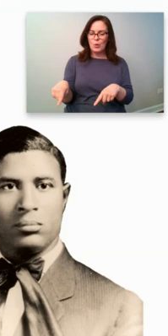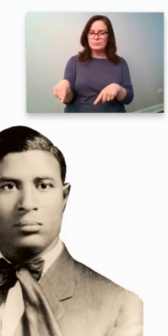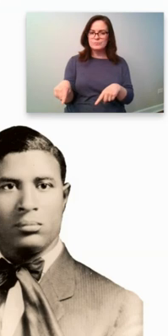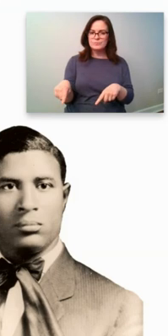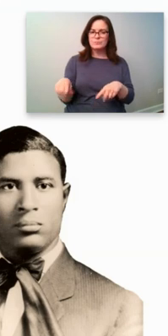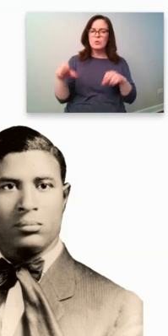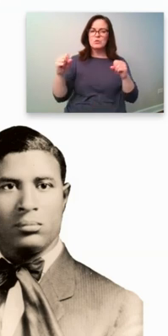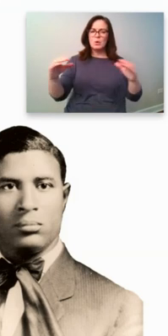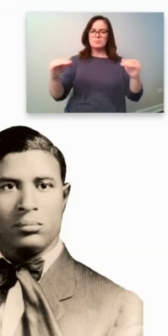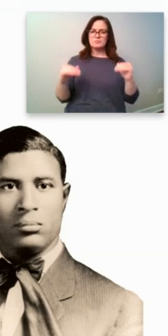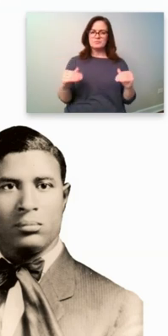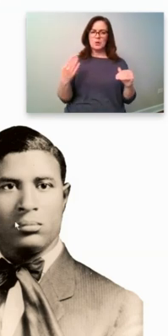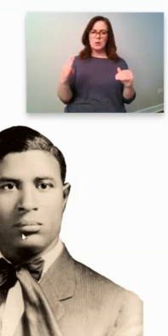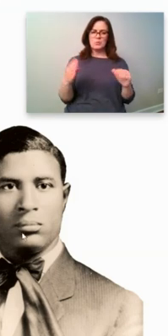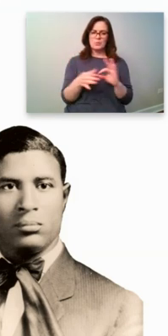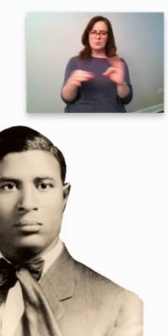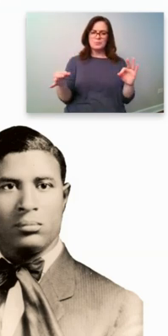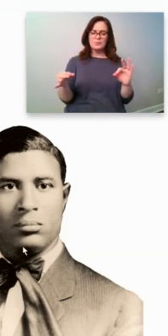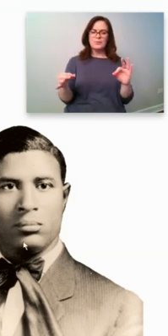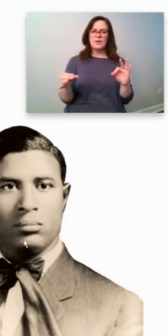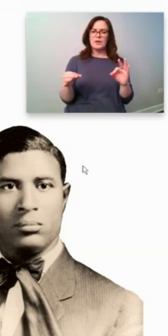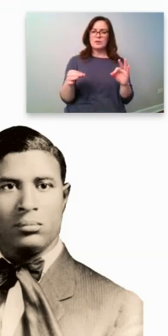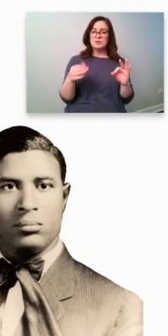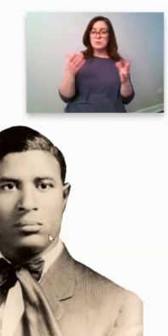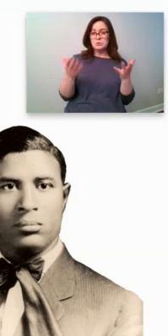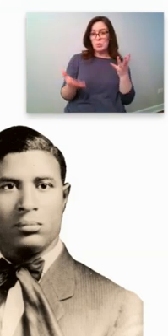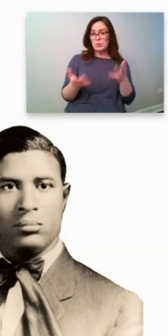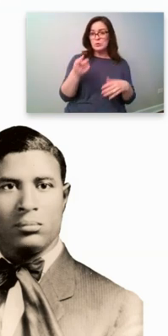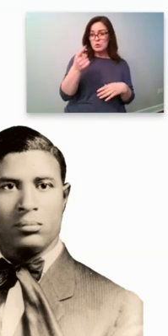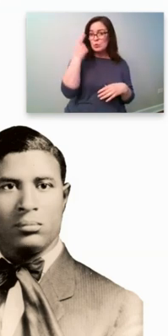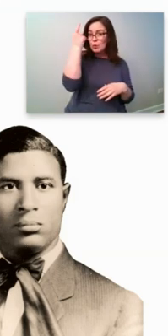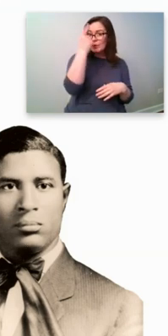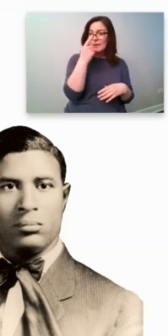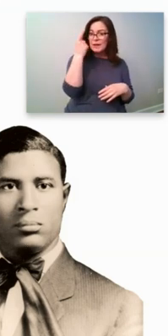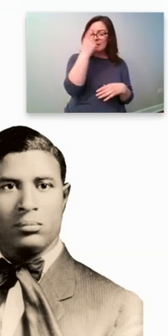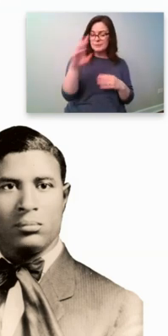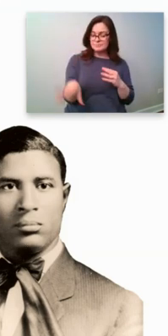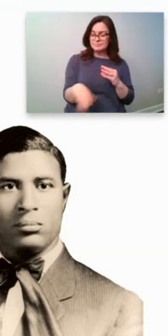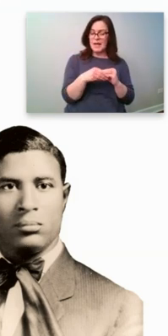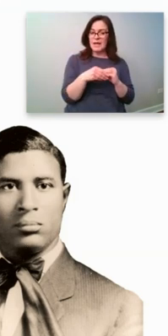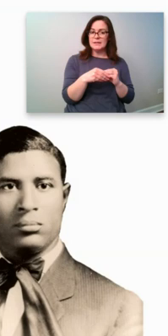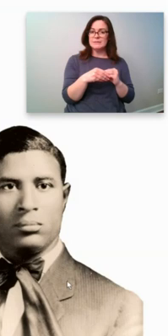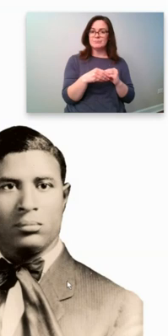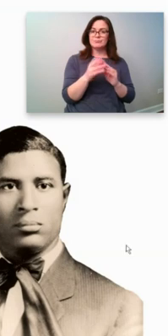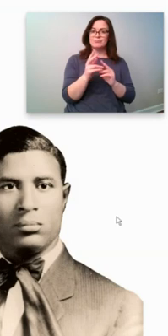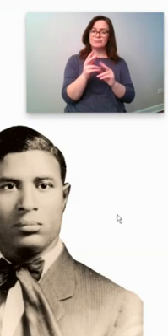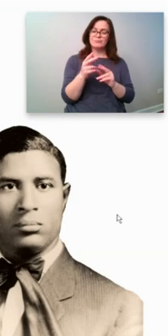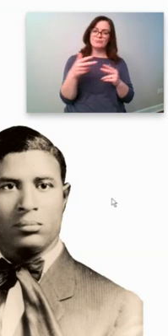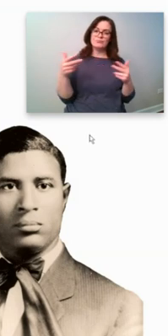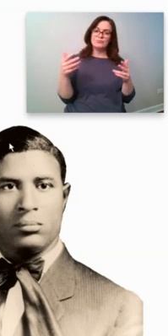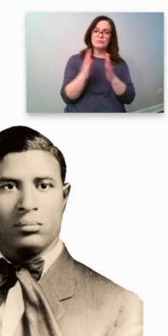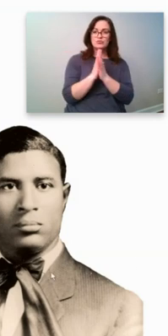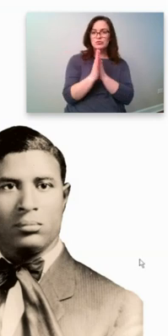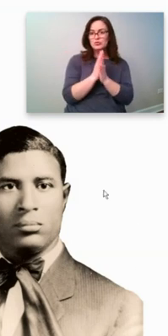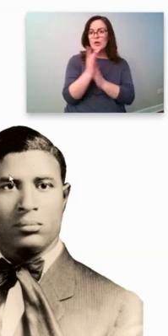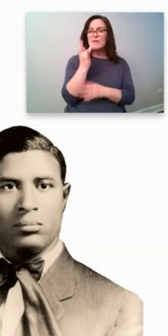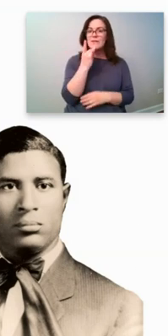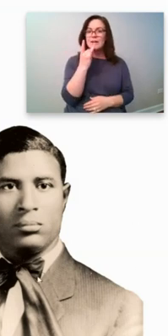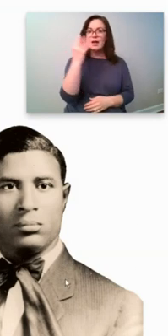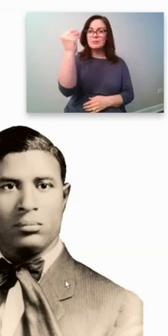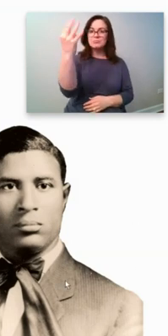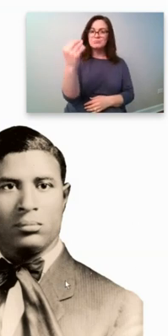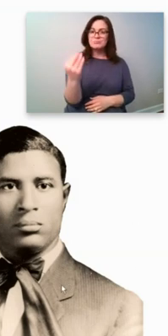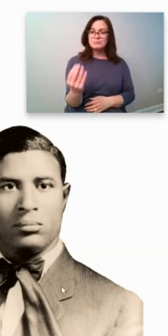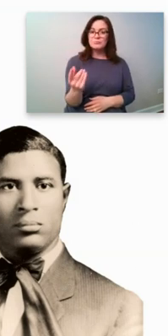traffic lights one of your solutions? And this is a picture of Garrett Morgan. Another inventor, just